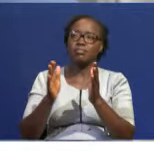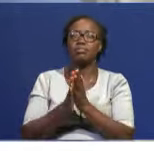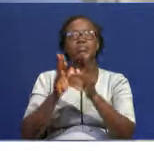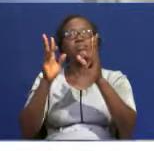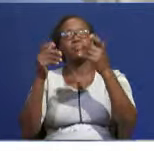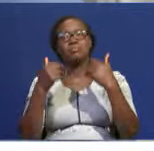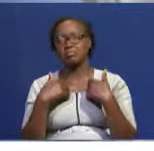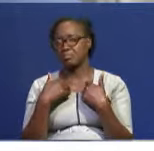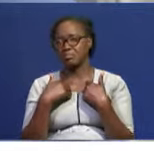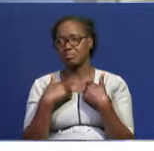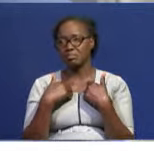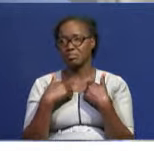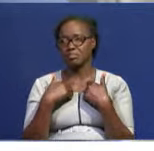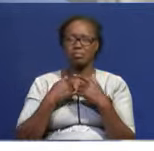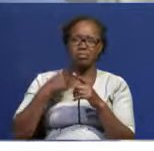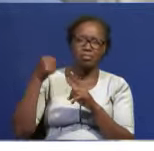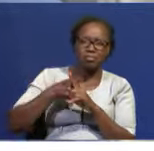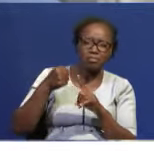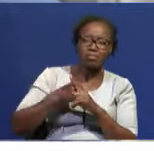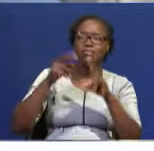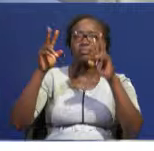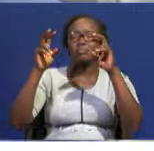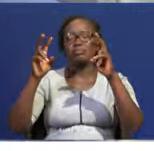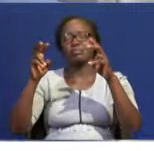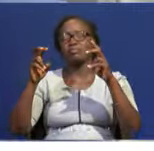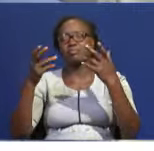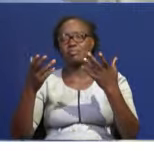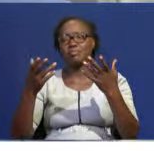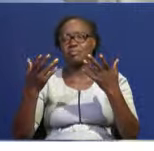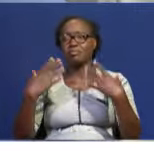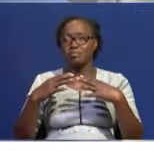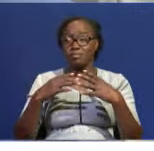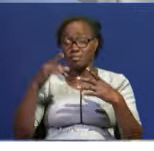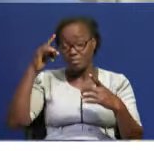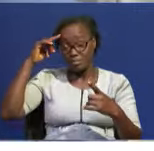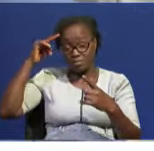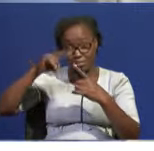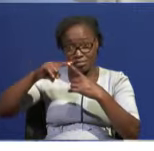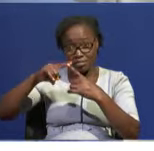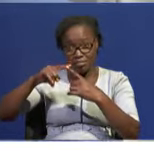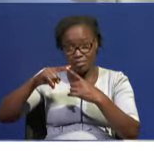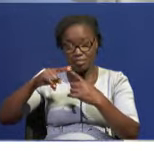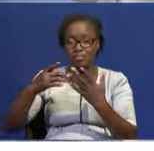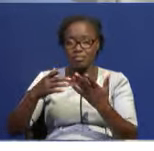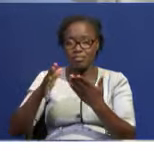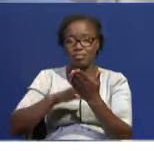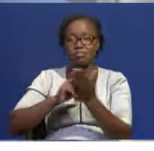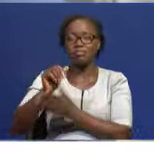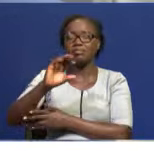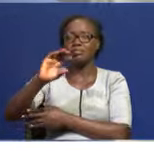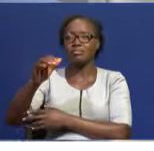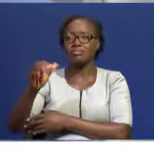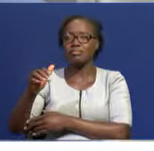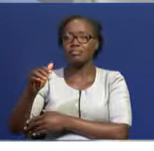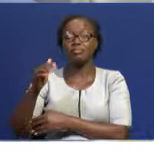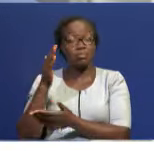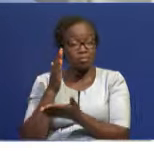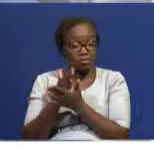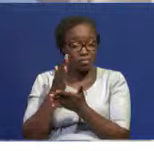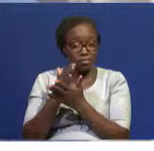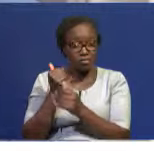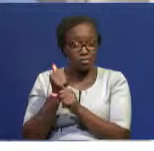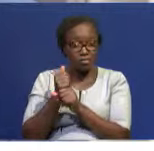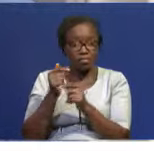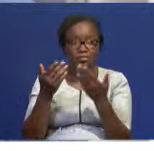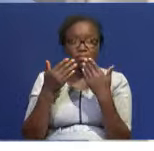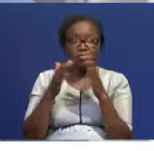issues, who are fighting for some issues. There are people who came purposely to destroy the city. Mm-hmm. And actually they have done